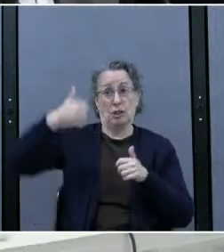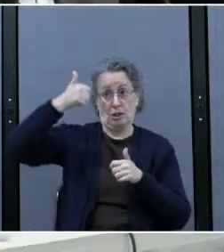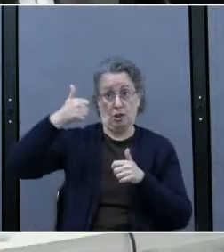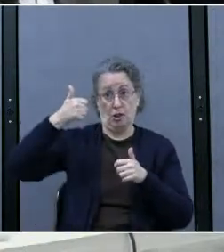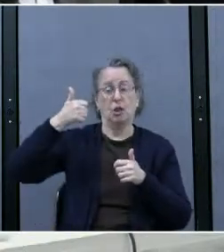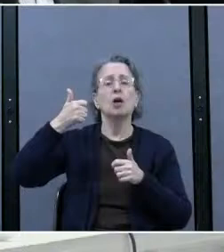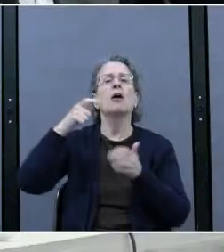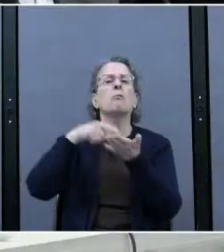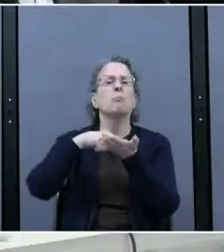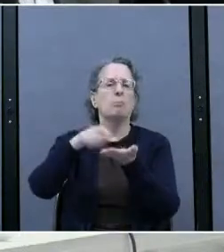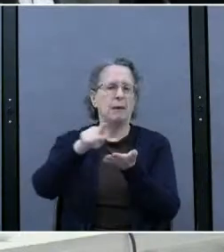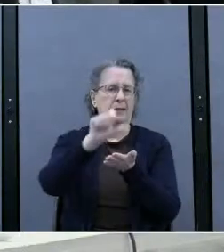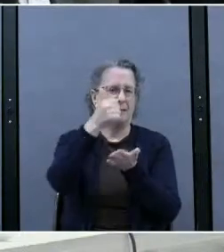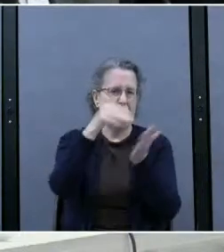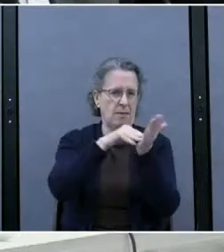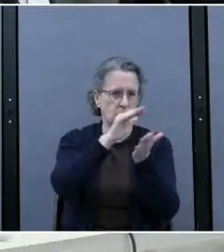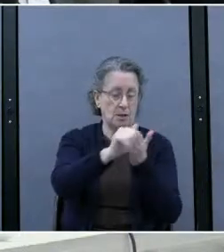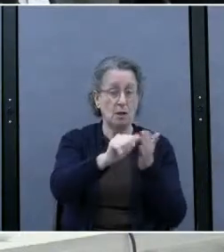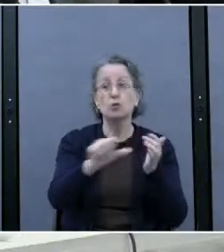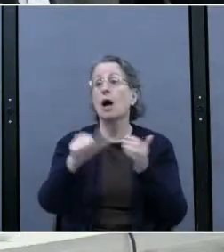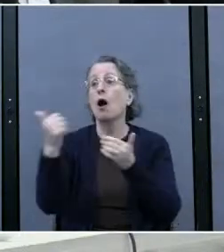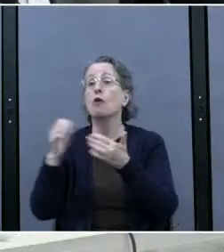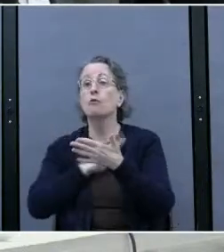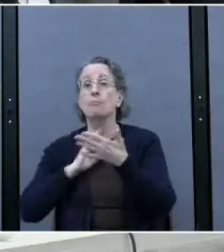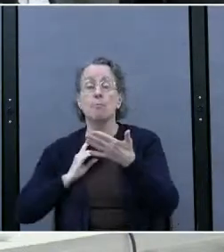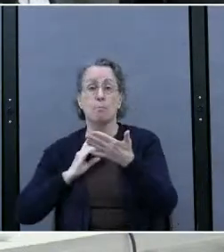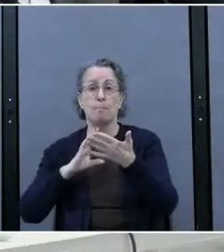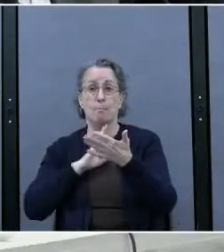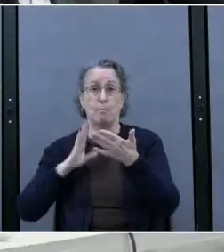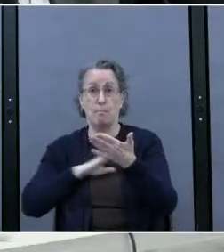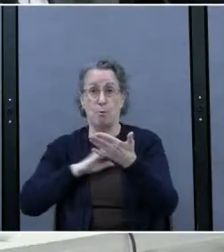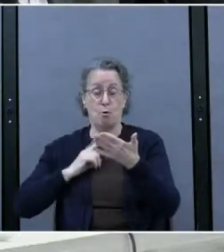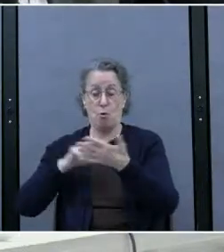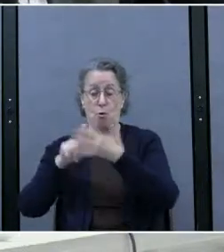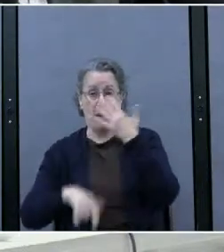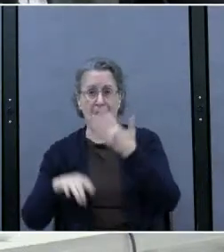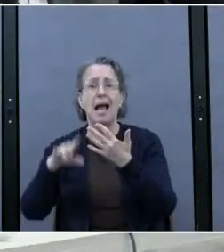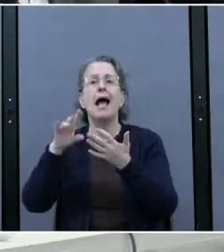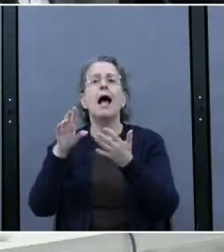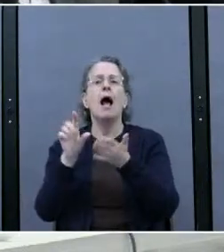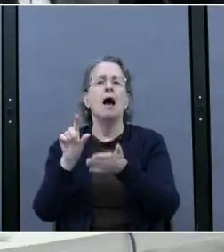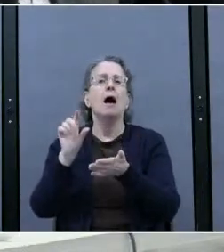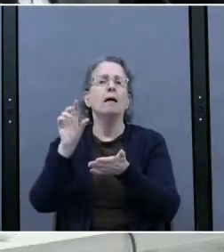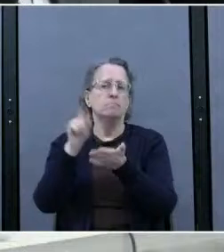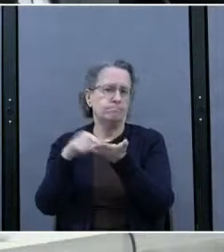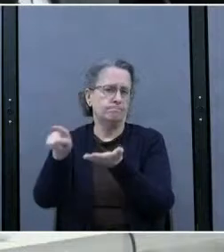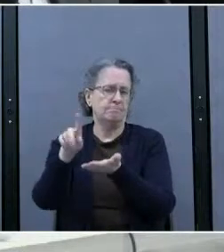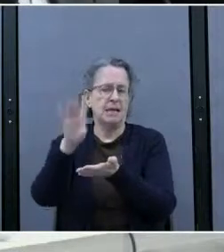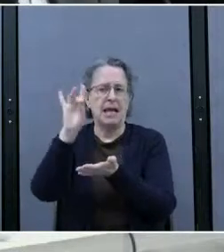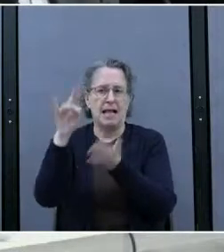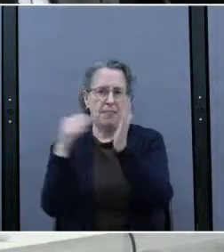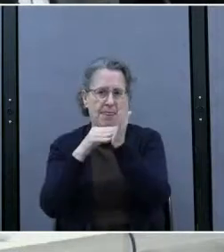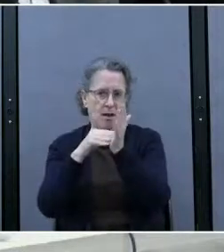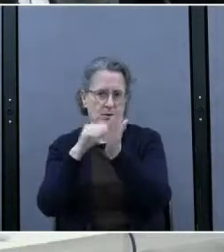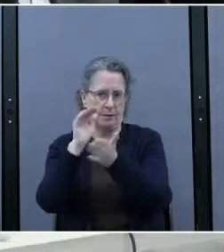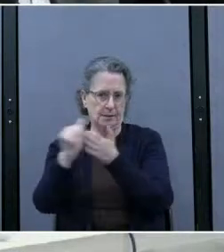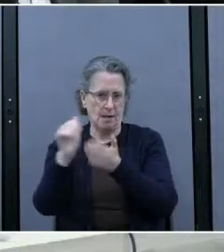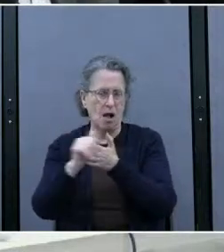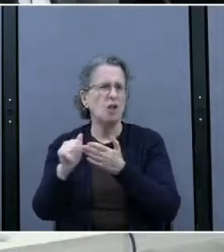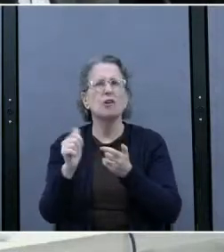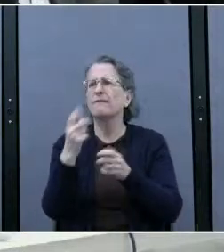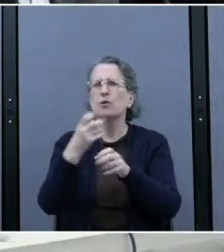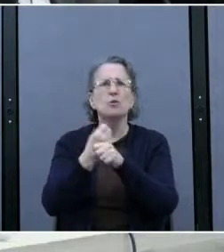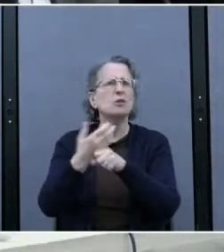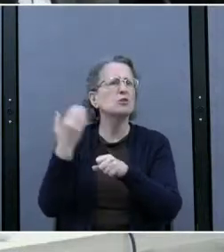$10,000. The other board members get $8,000, I think. That's an annual salary. It was raised a few years back by town meeting.